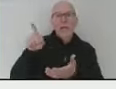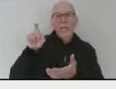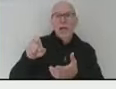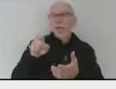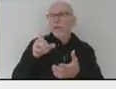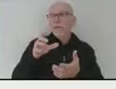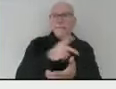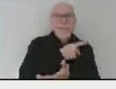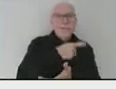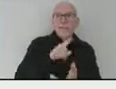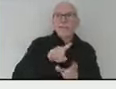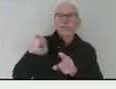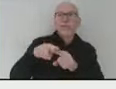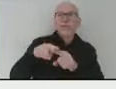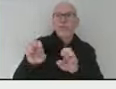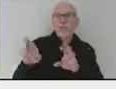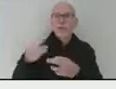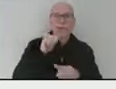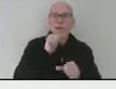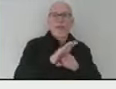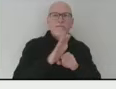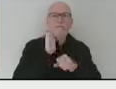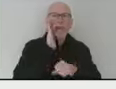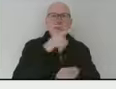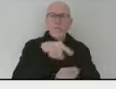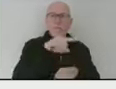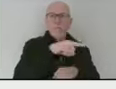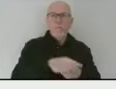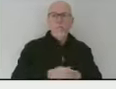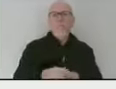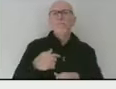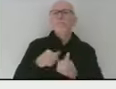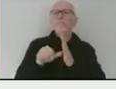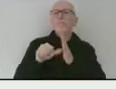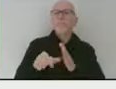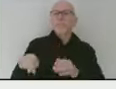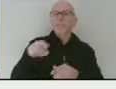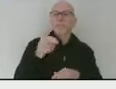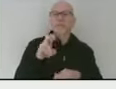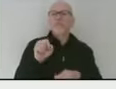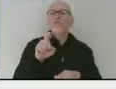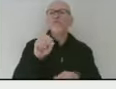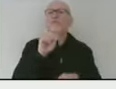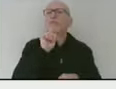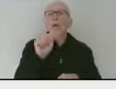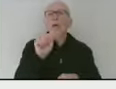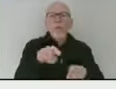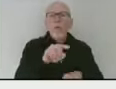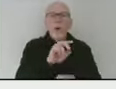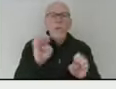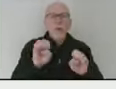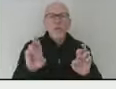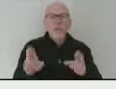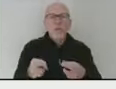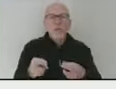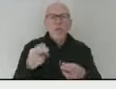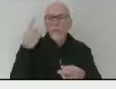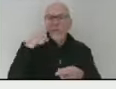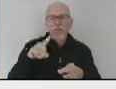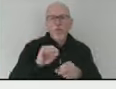room because there are no beds. I also want to emphasize that Hoosiers should not go to the hospital emergency room to get a COVID